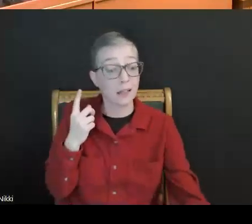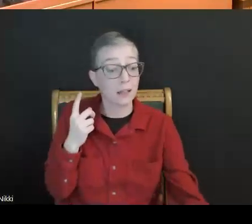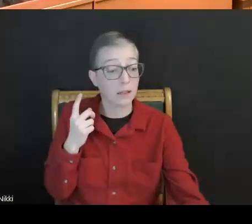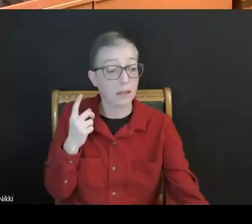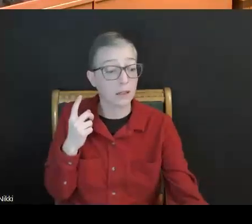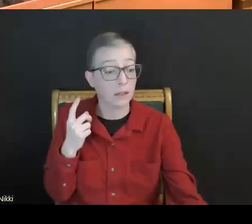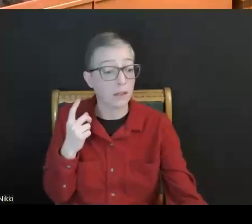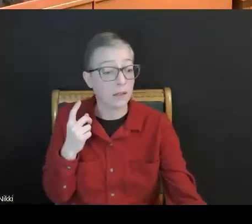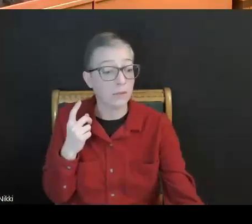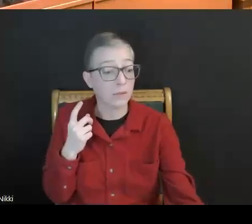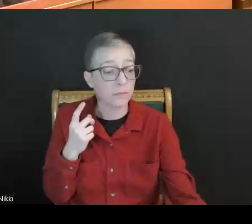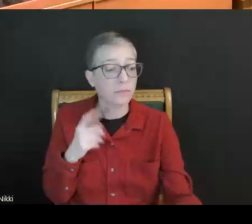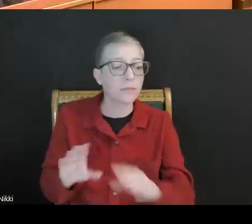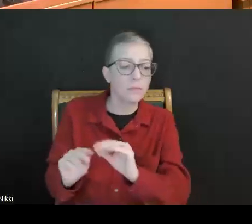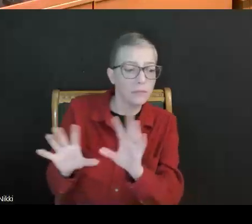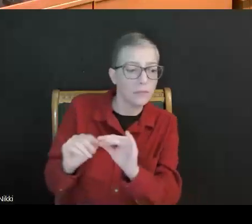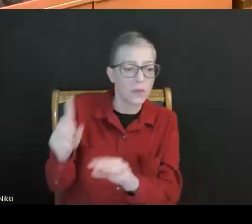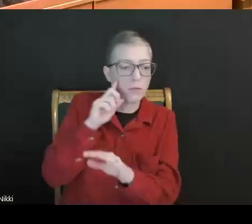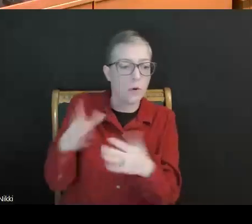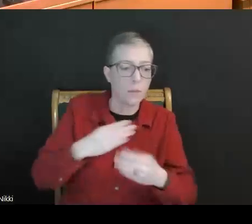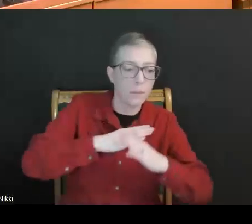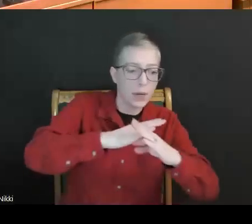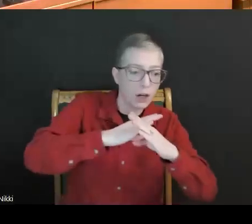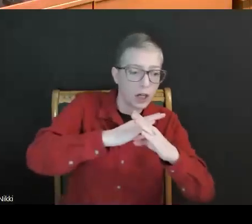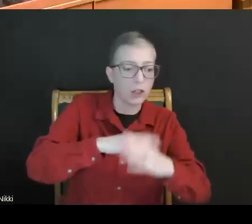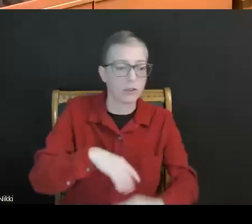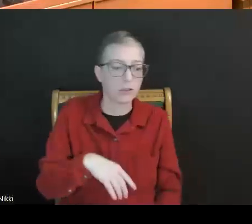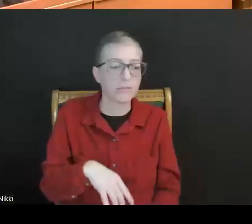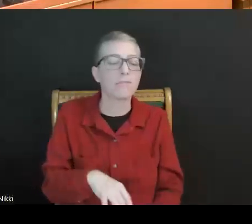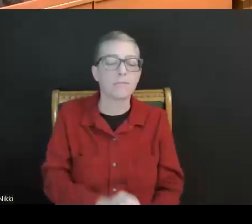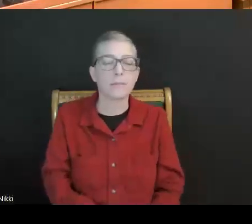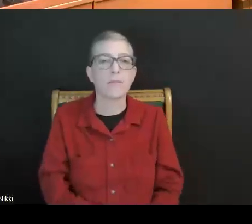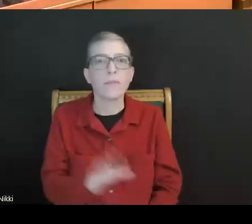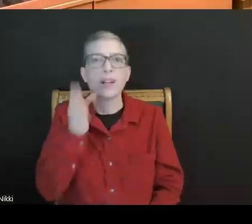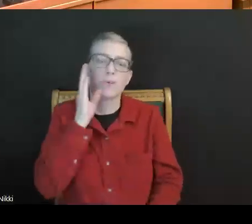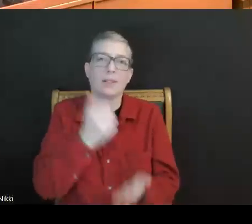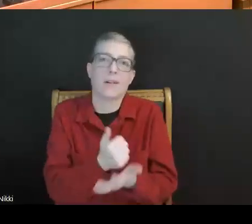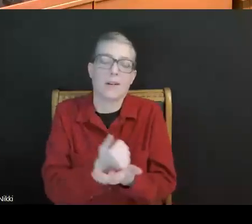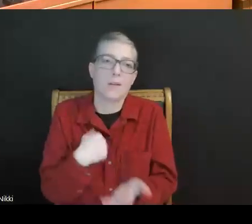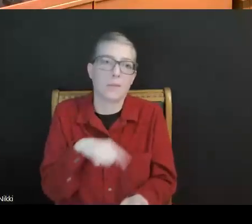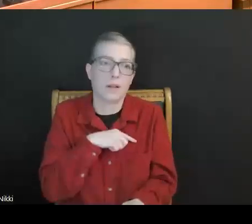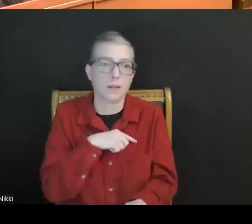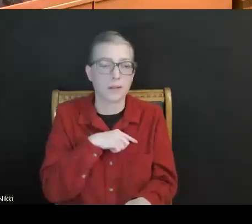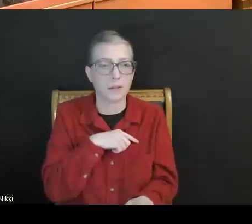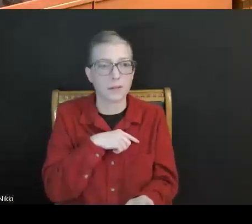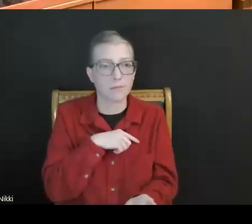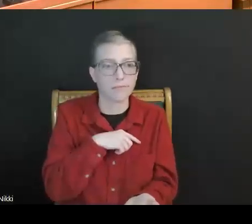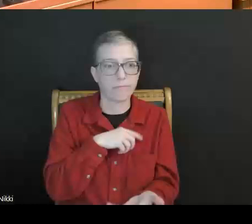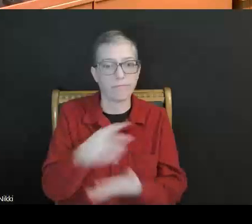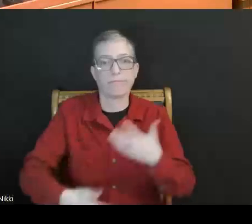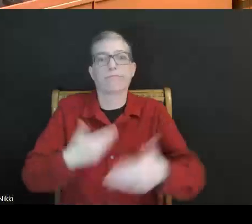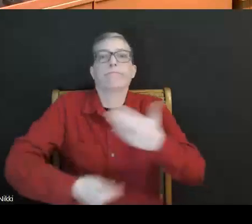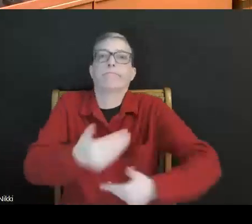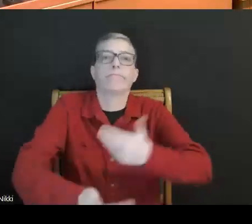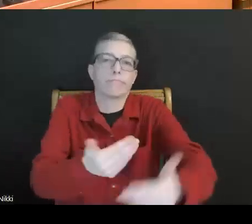barriers have been or what barriers are anticipated will help us kind of get the ball rolling in the